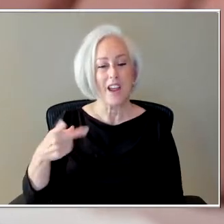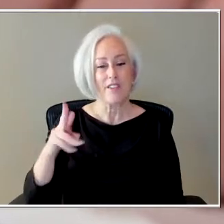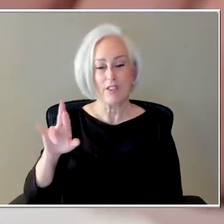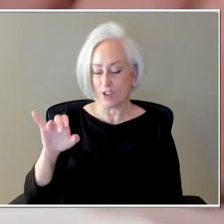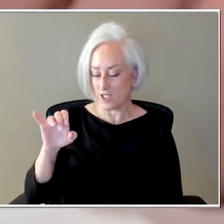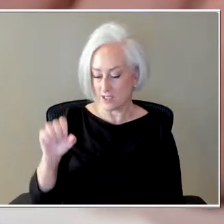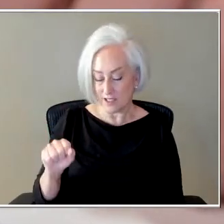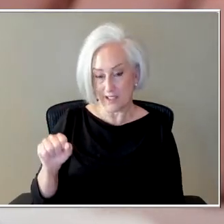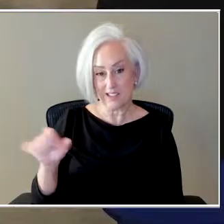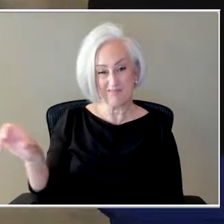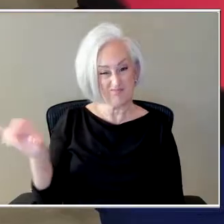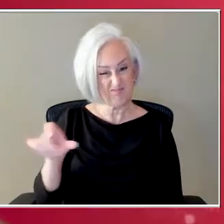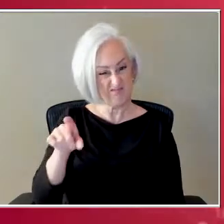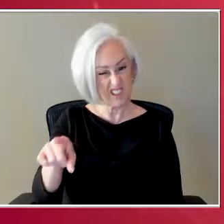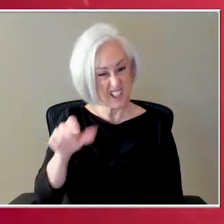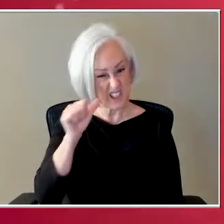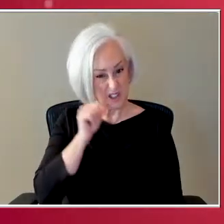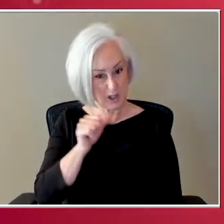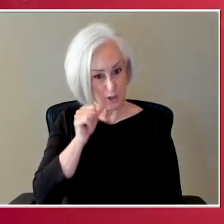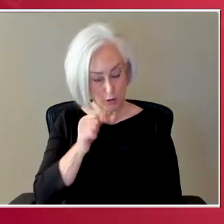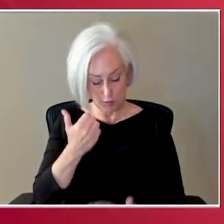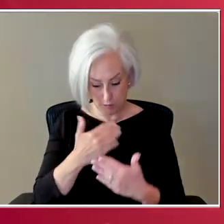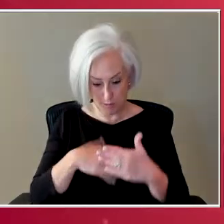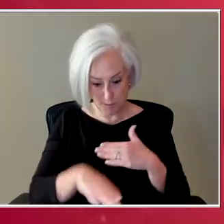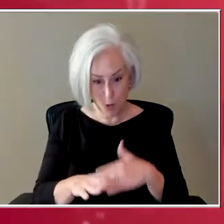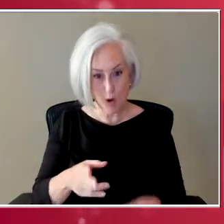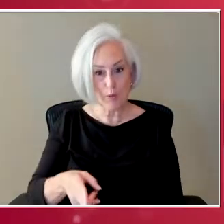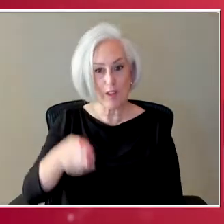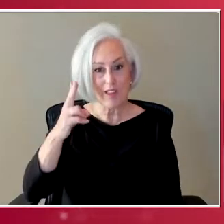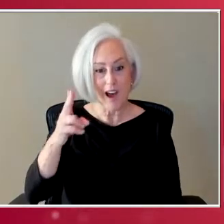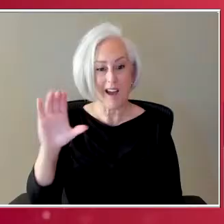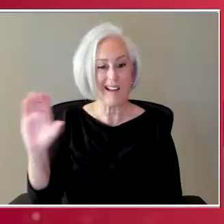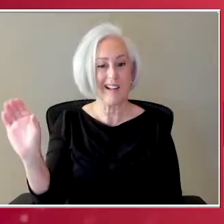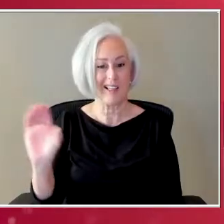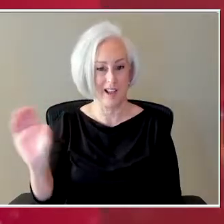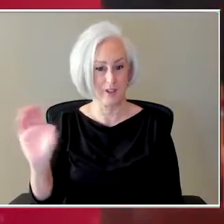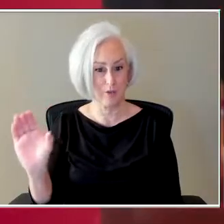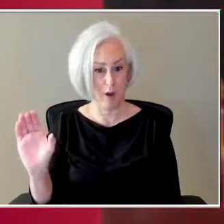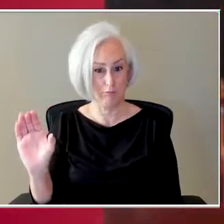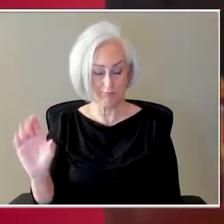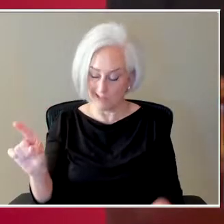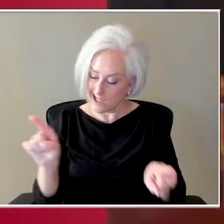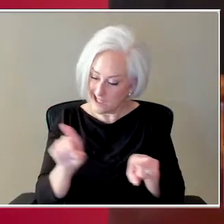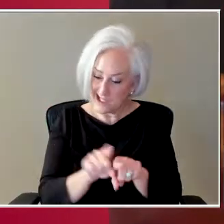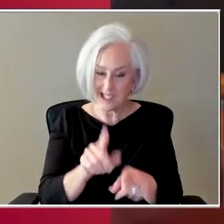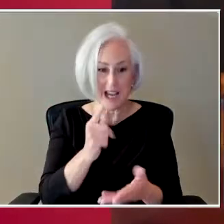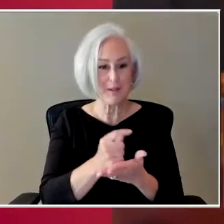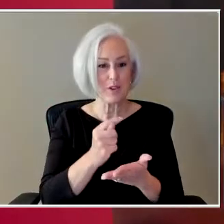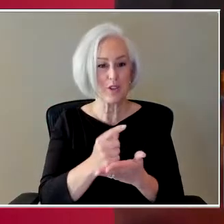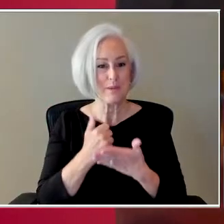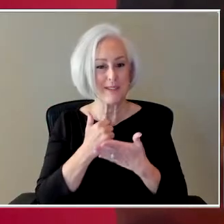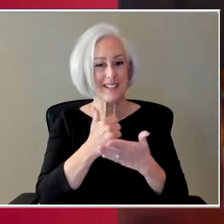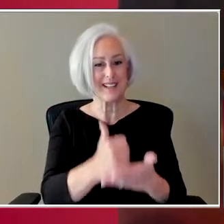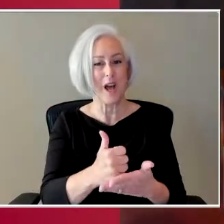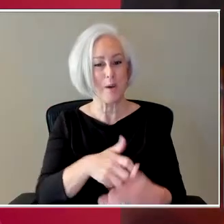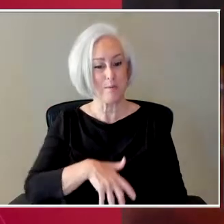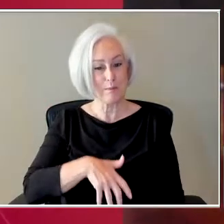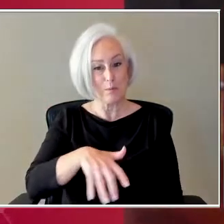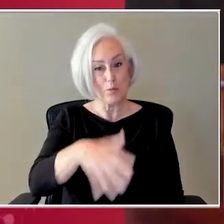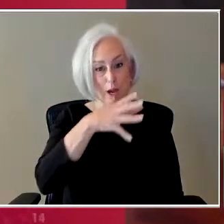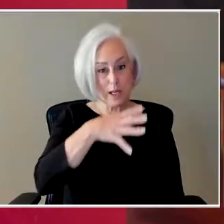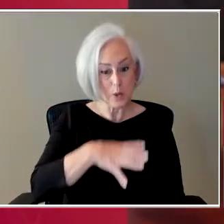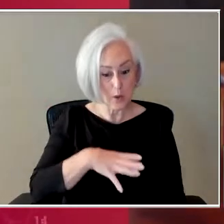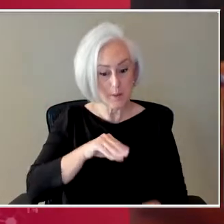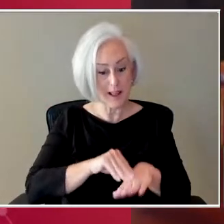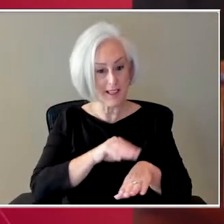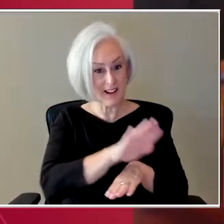high cholesterol. Today, see how this same treatment is helping pregnant women with a condition that could affect their hearts and their